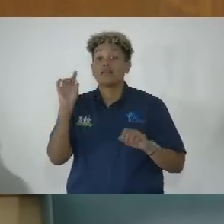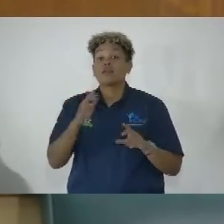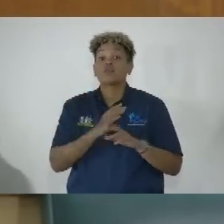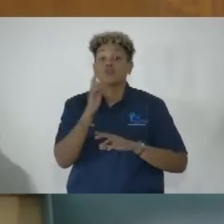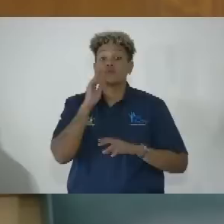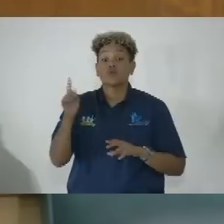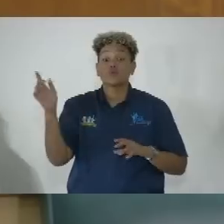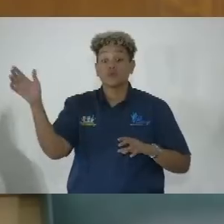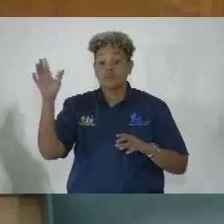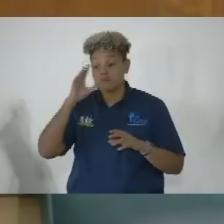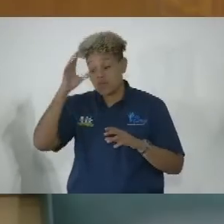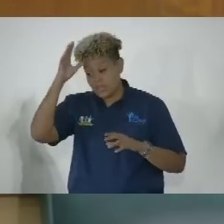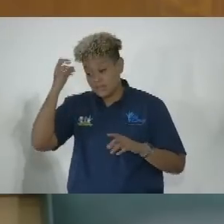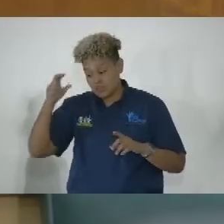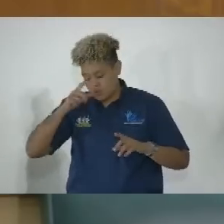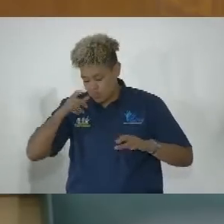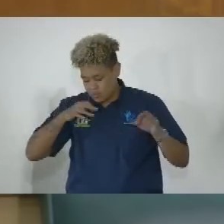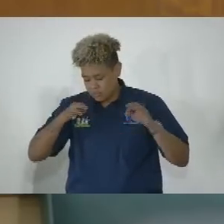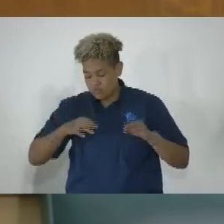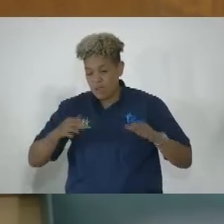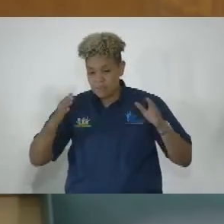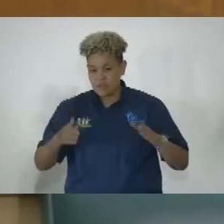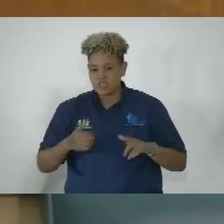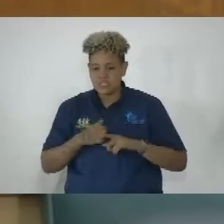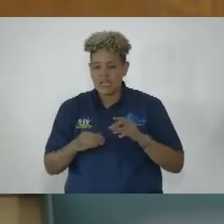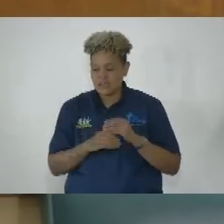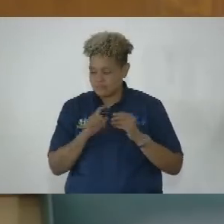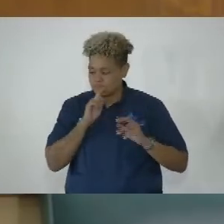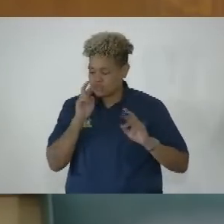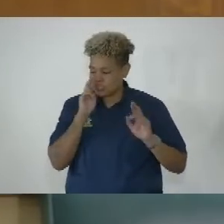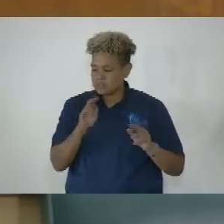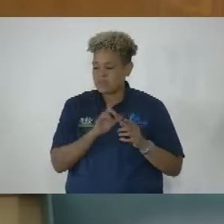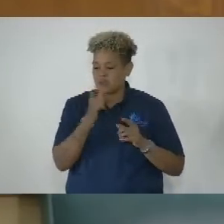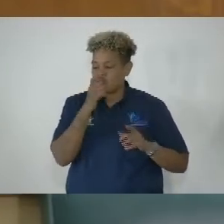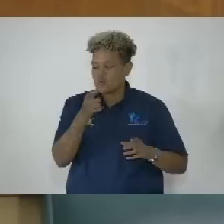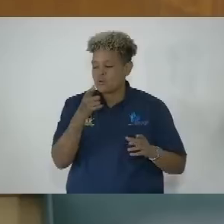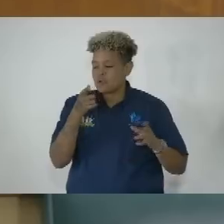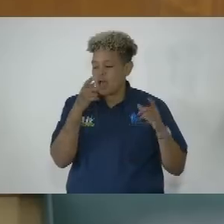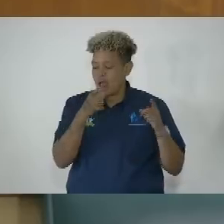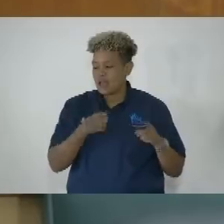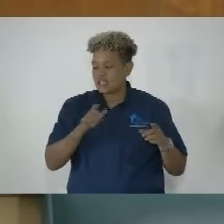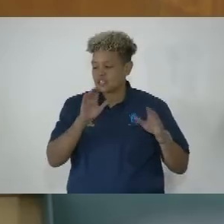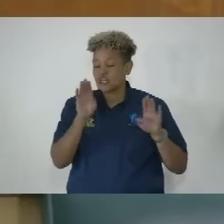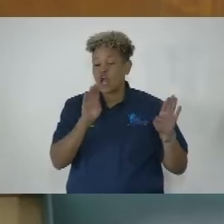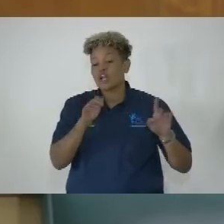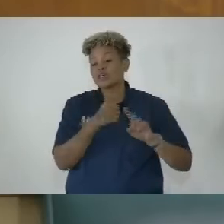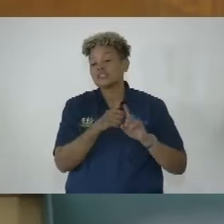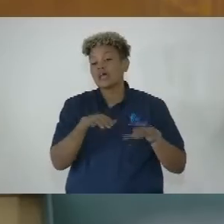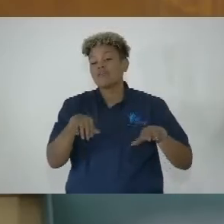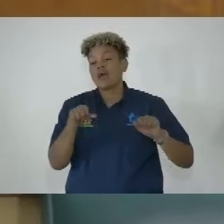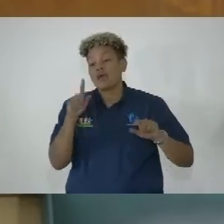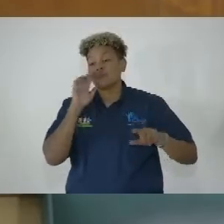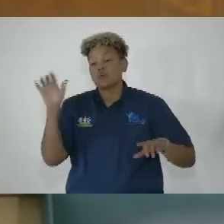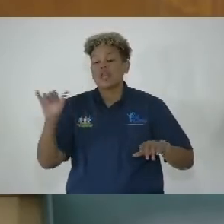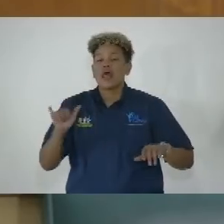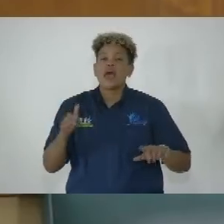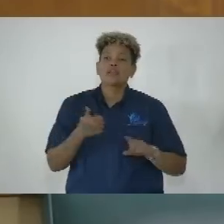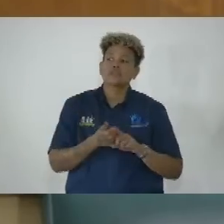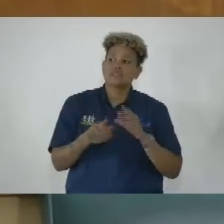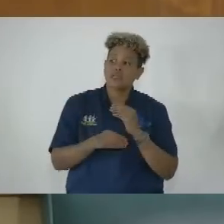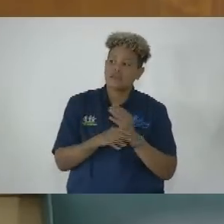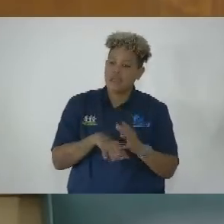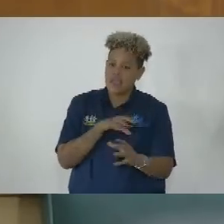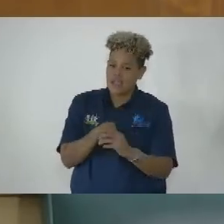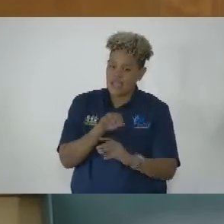spouse or parent who is a prescribed person in respect of whom the alleged conduct has been or is likely to be